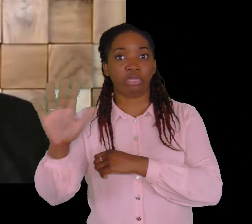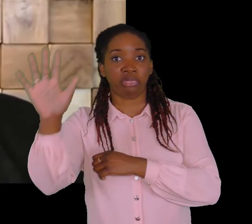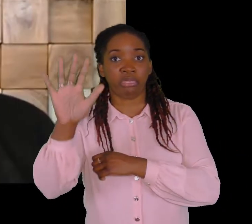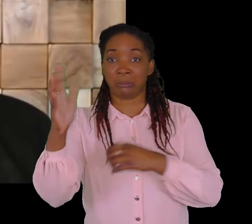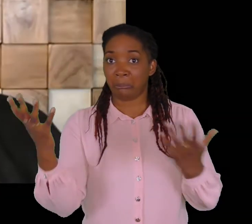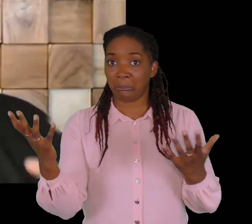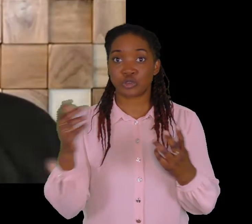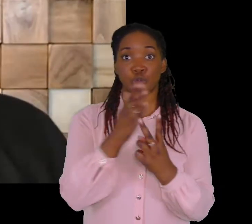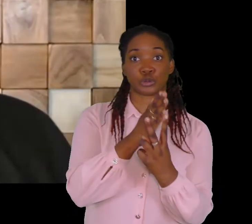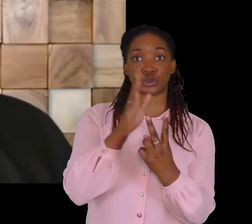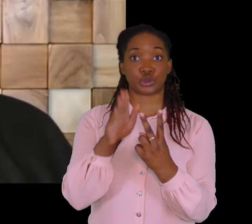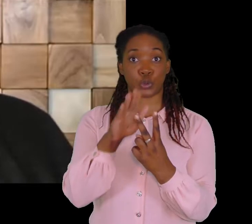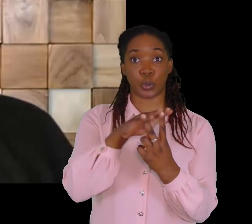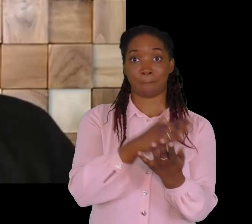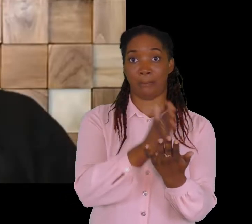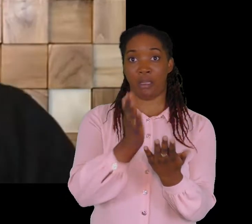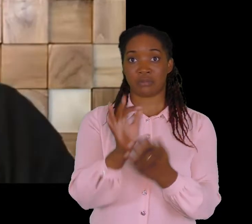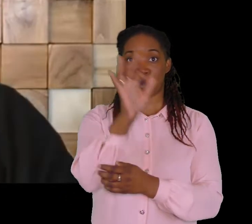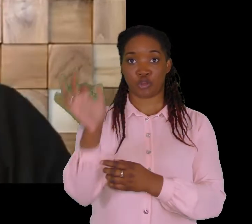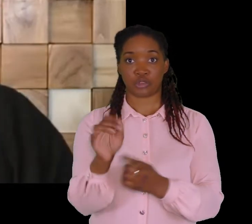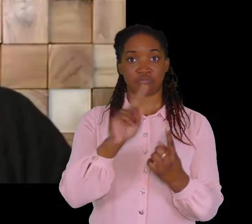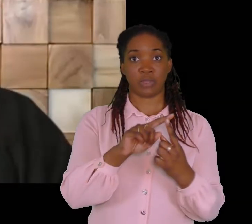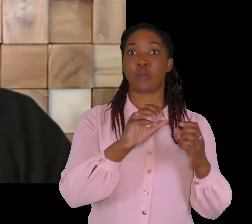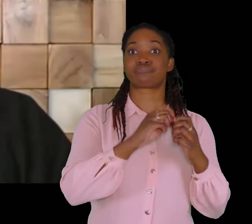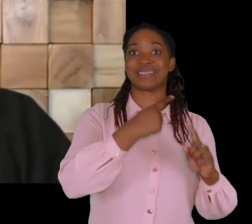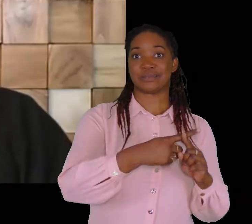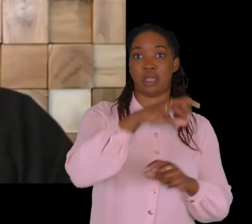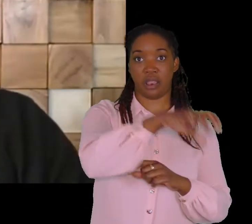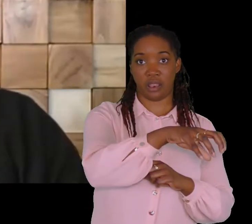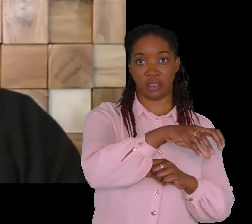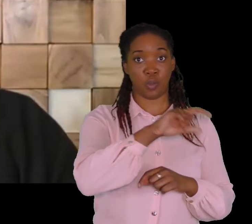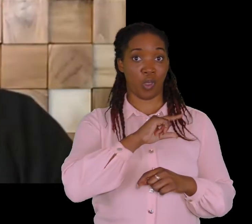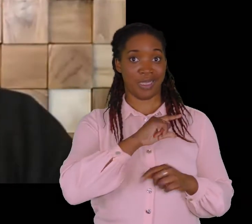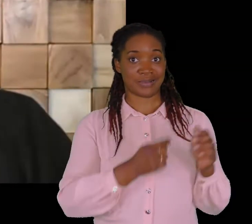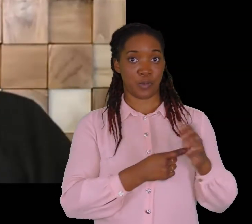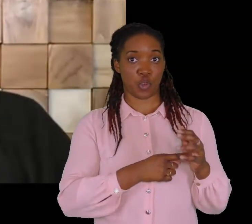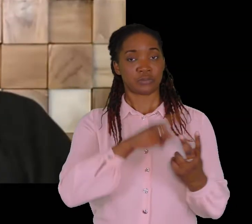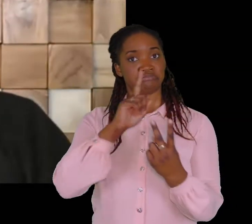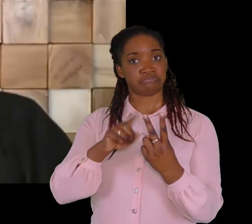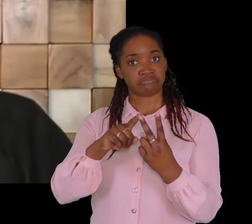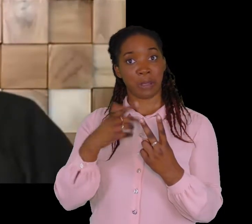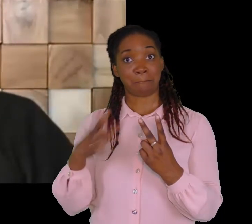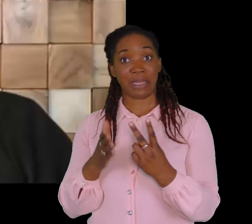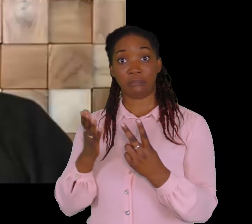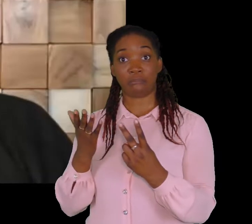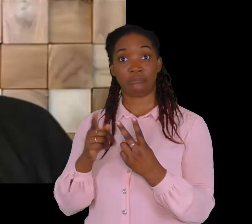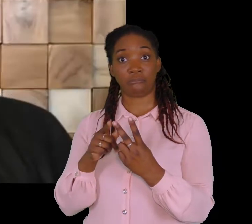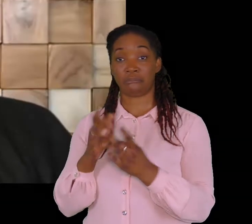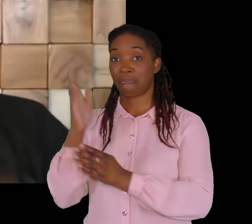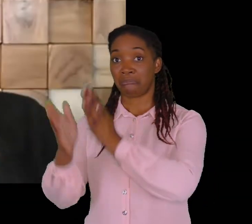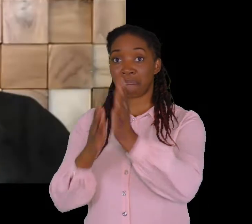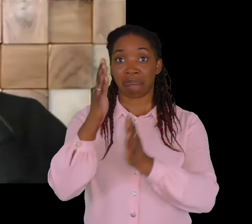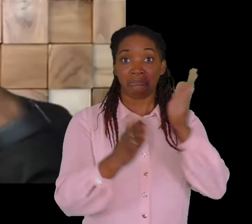Brixton as a place and why it was important, and the second part is like, what about the rest of the country?